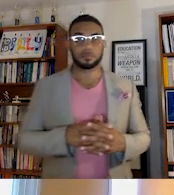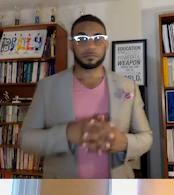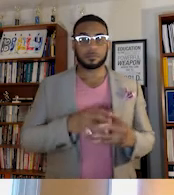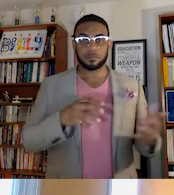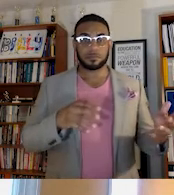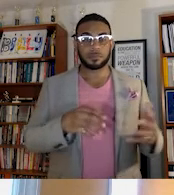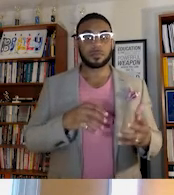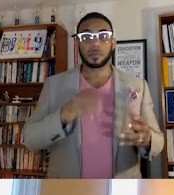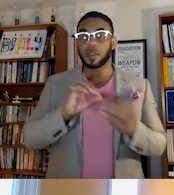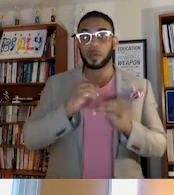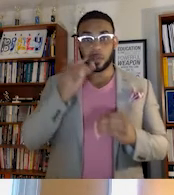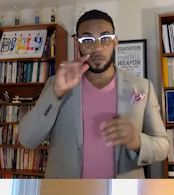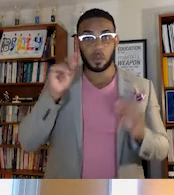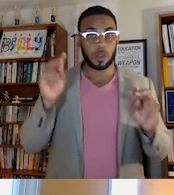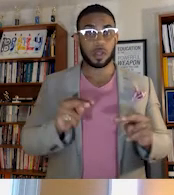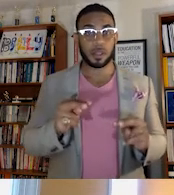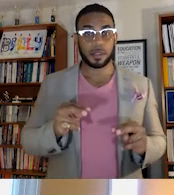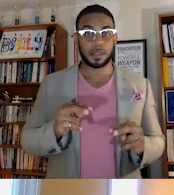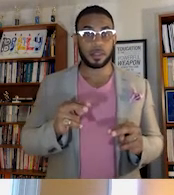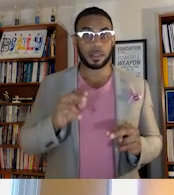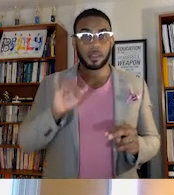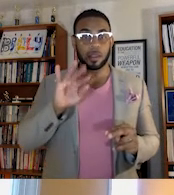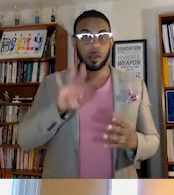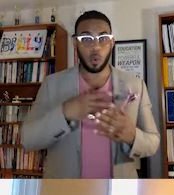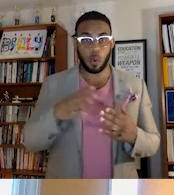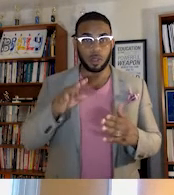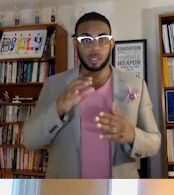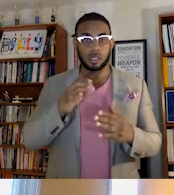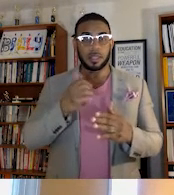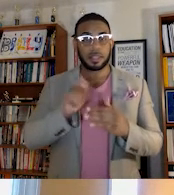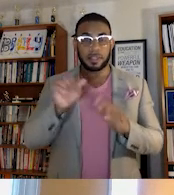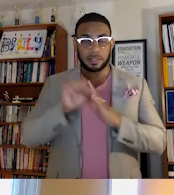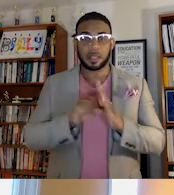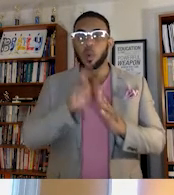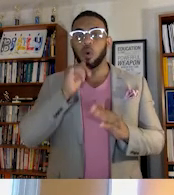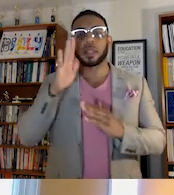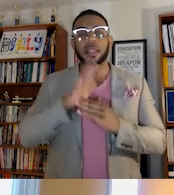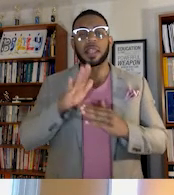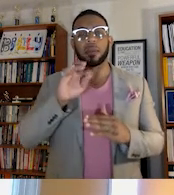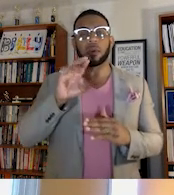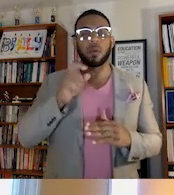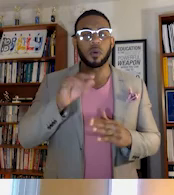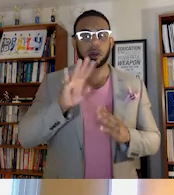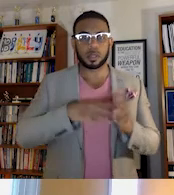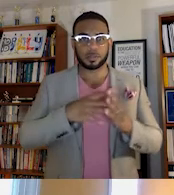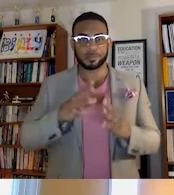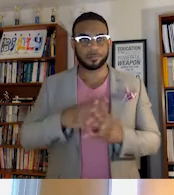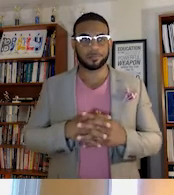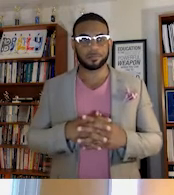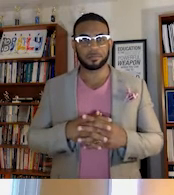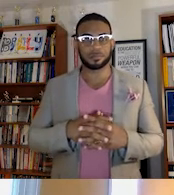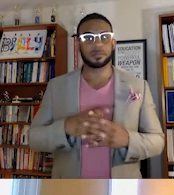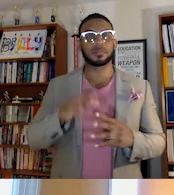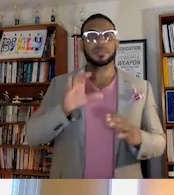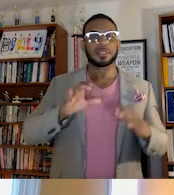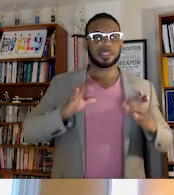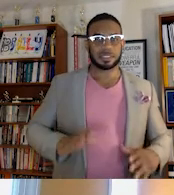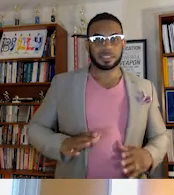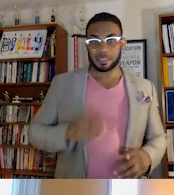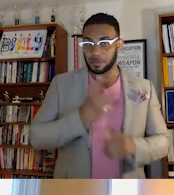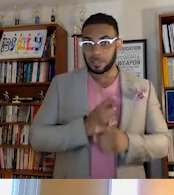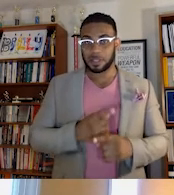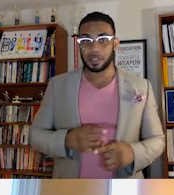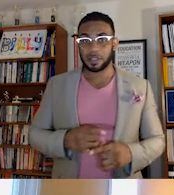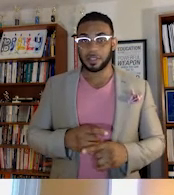police, number one, if you look at the org chart of any state, who's at the top of the org chart? The citizens,